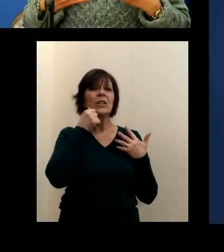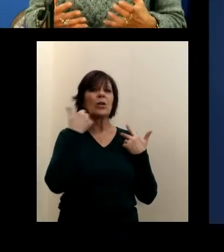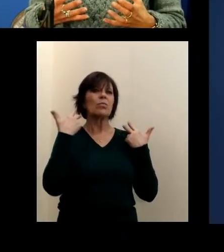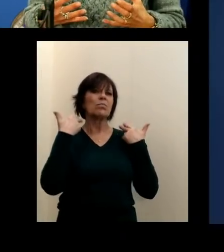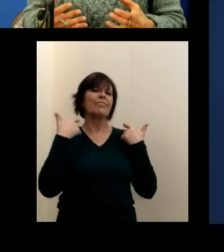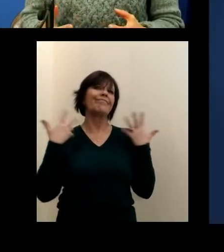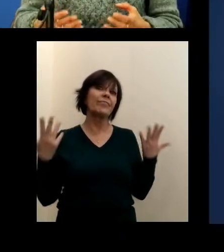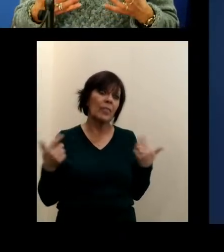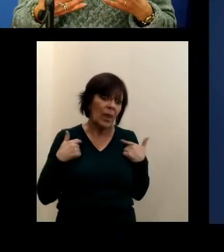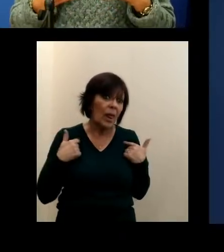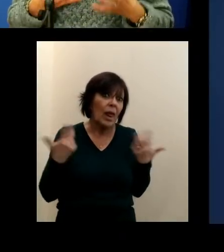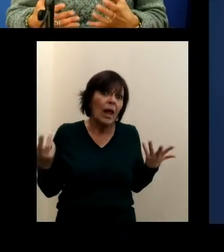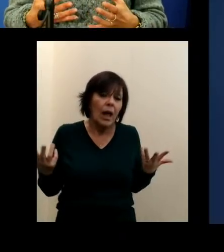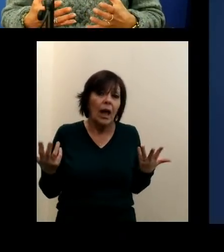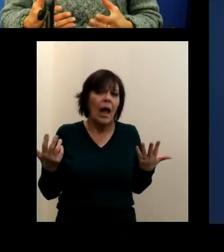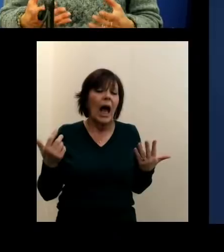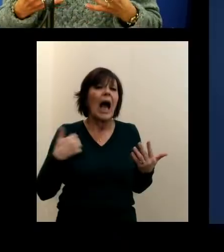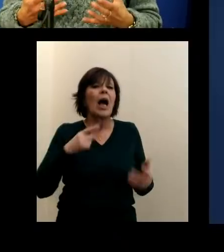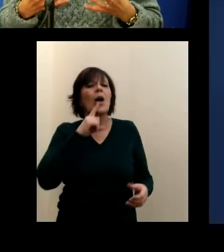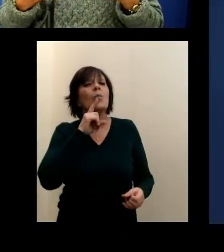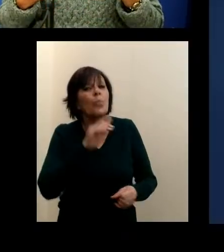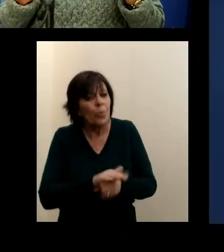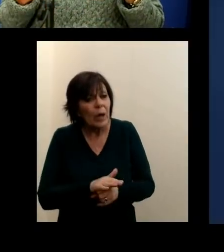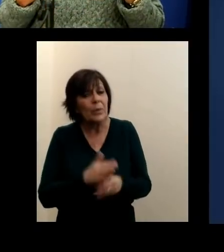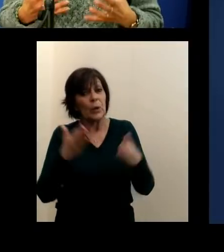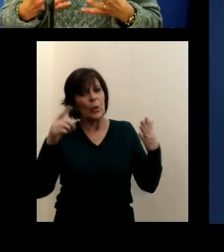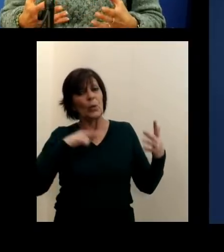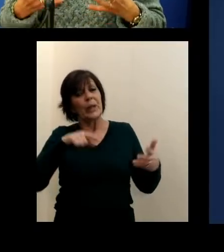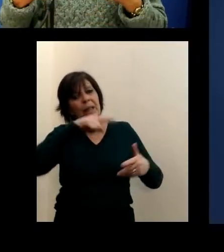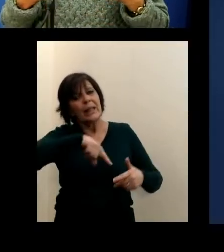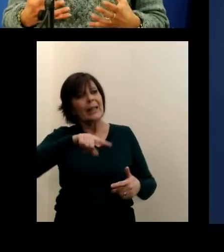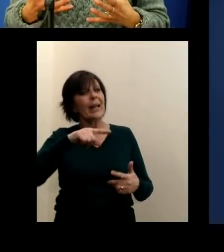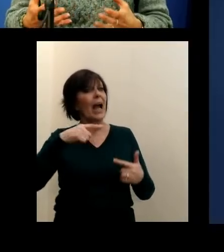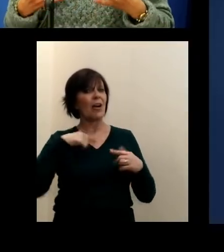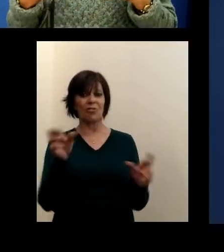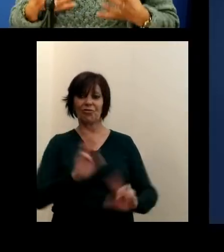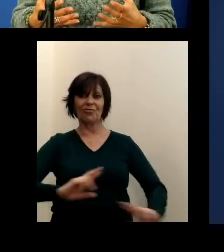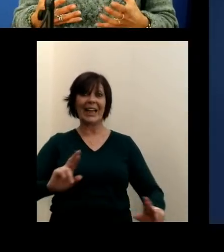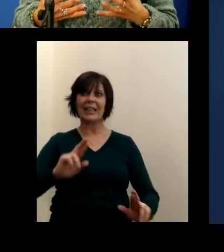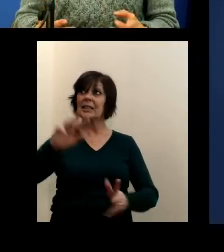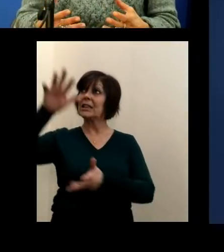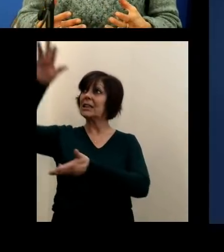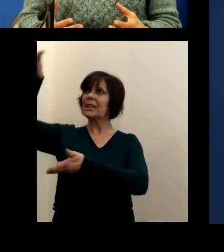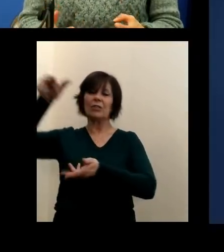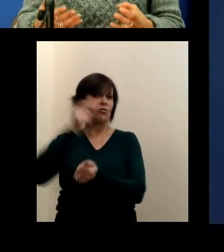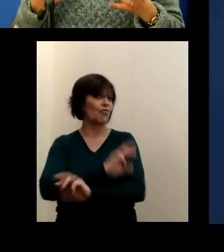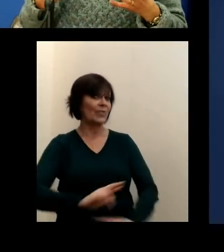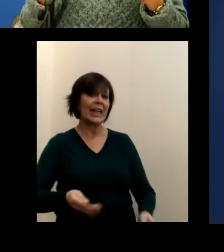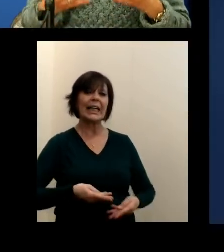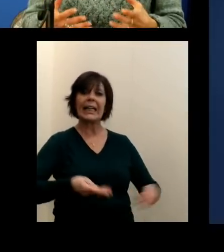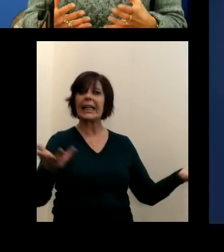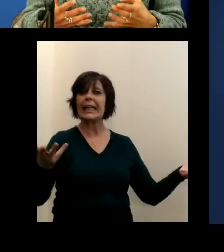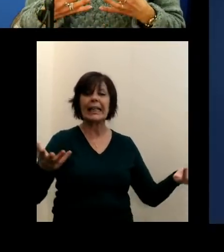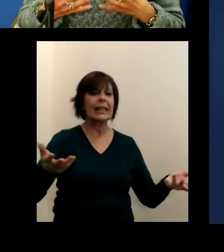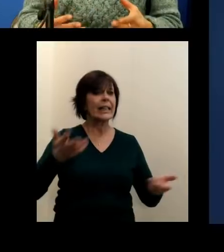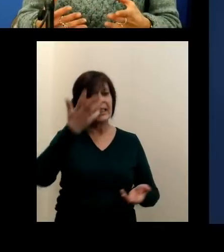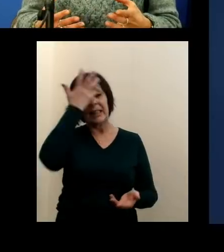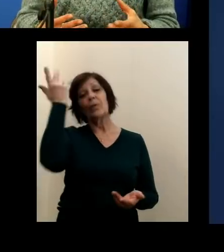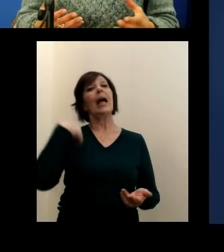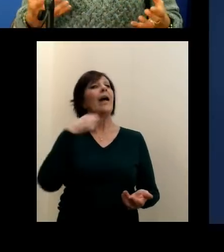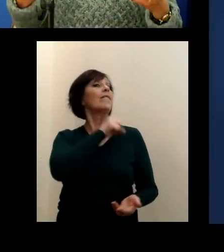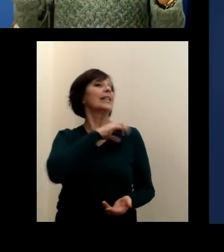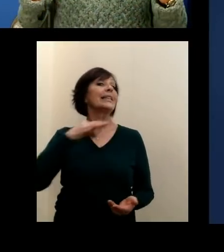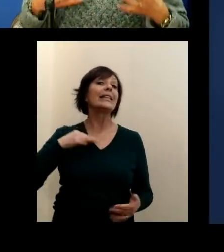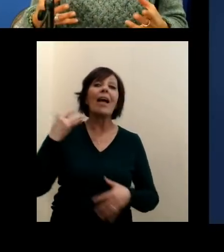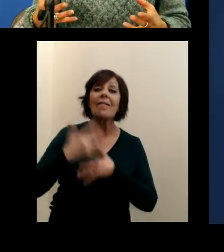can assure you that in Erie County, we are equipped, we are ready, we have pods that are open, we have staff that are